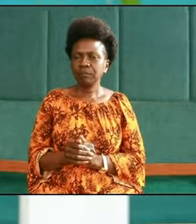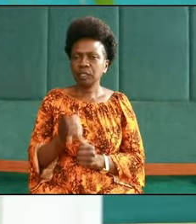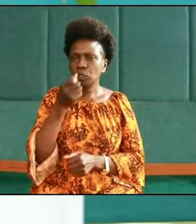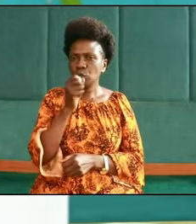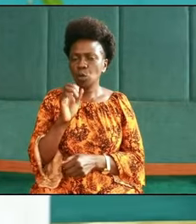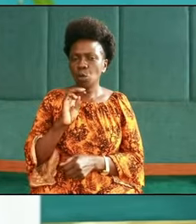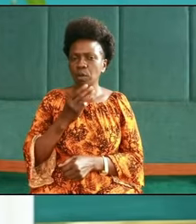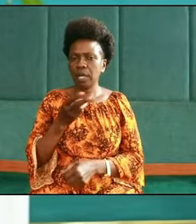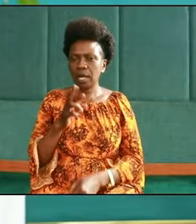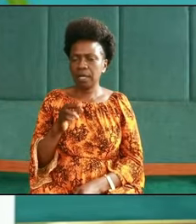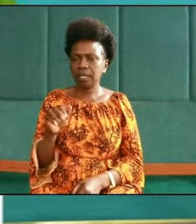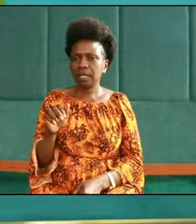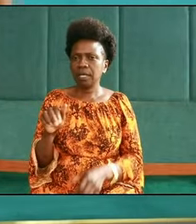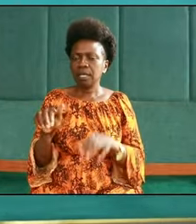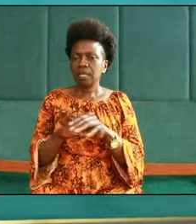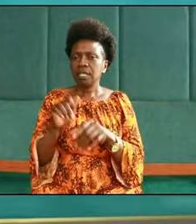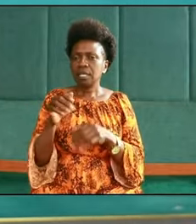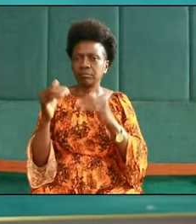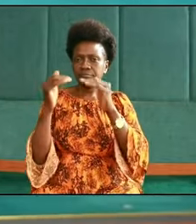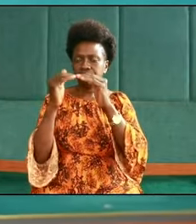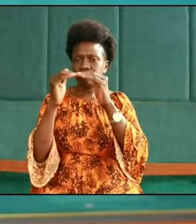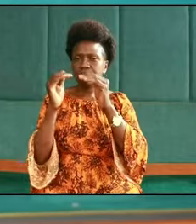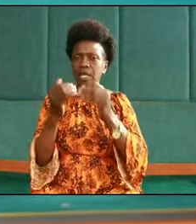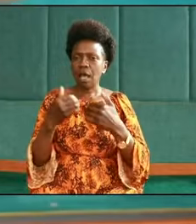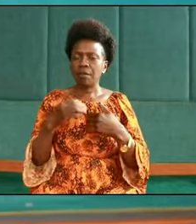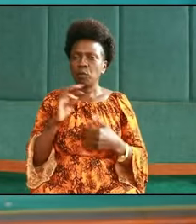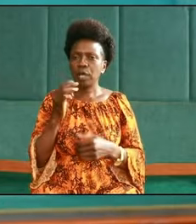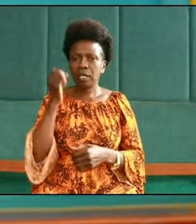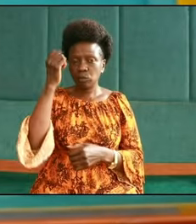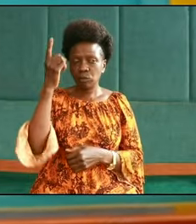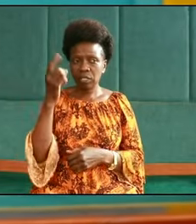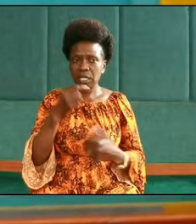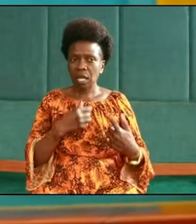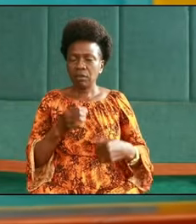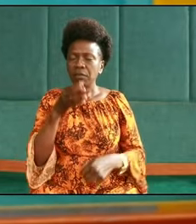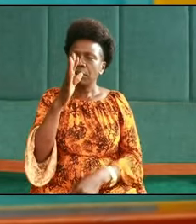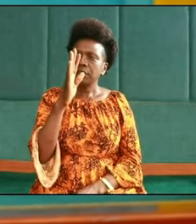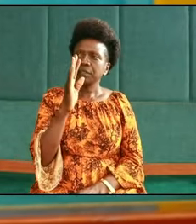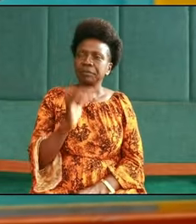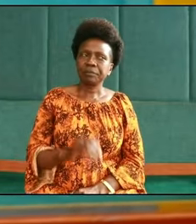So we are in those categories. Have we understood the heart of God?